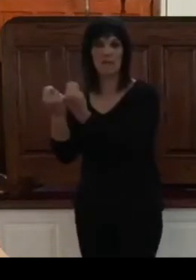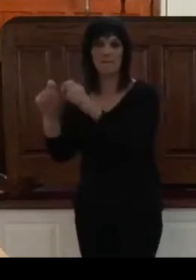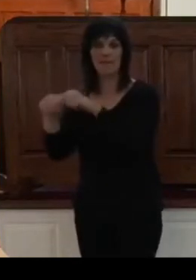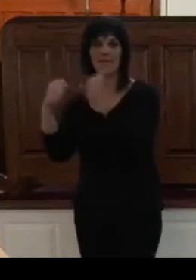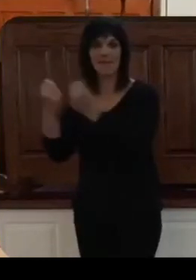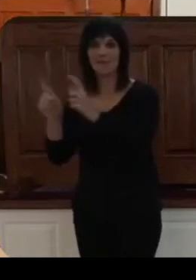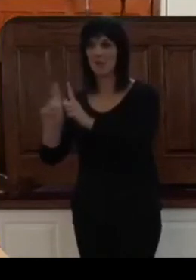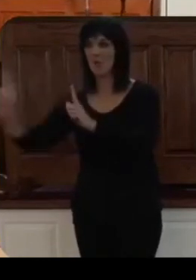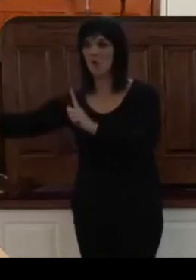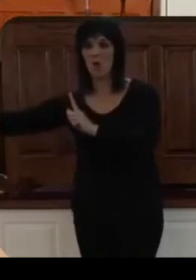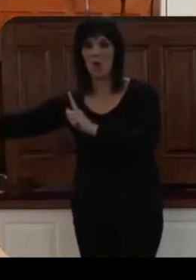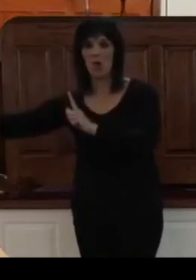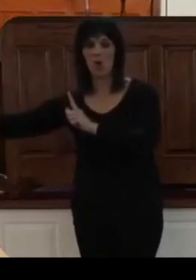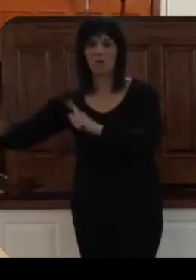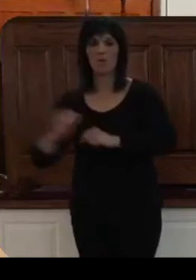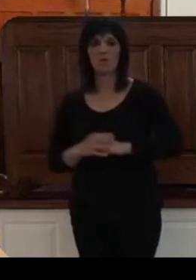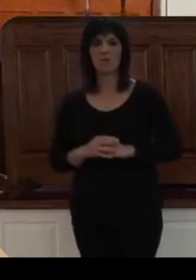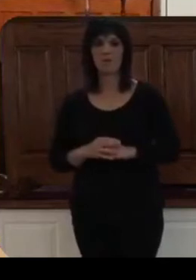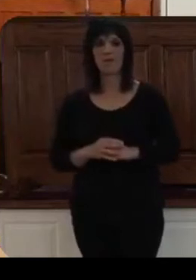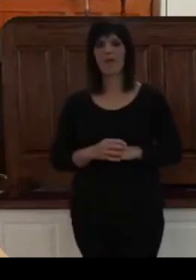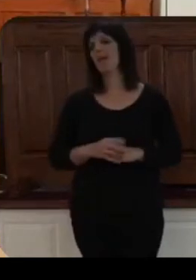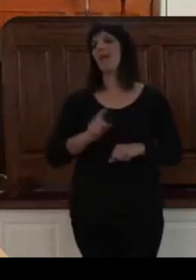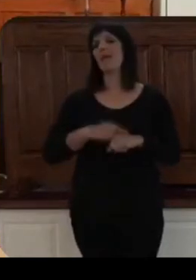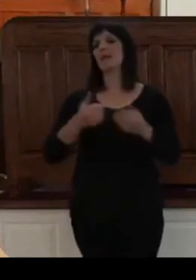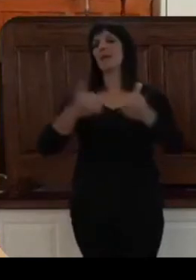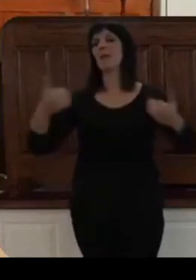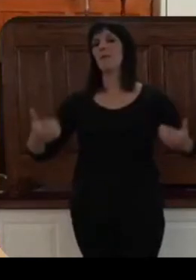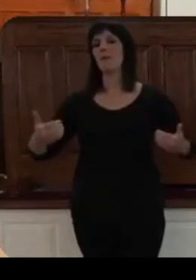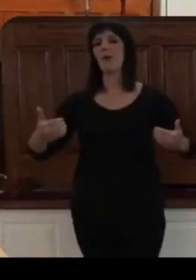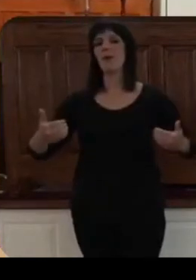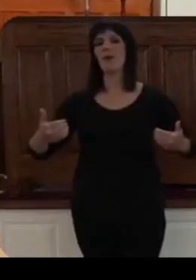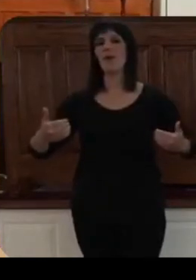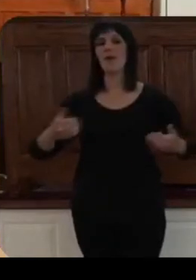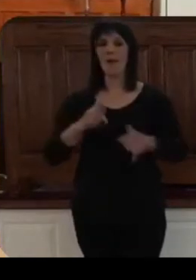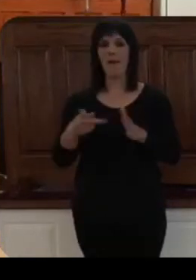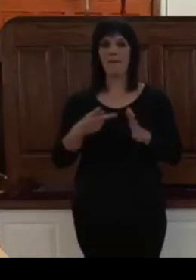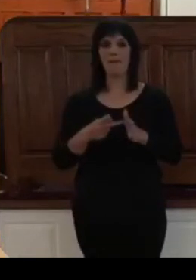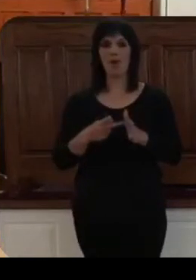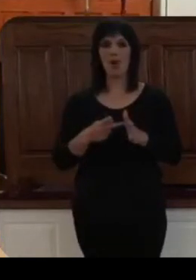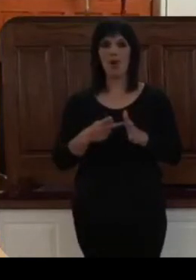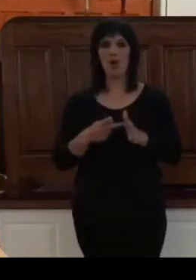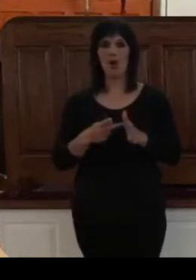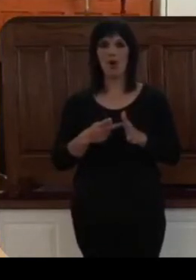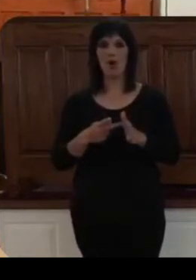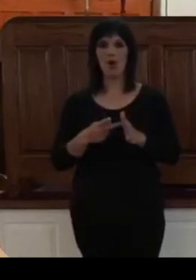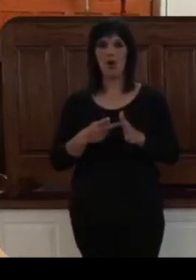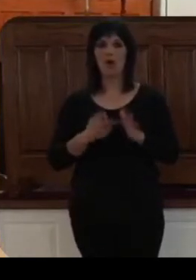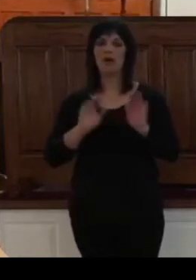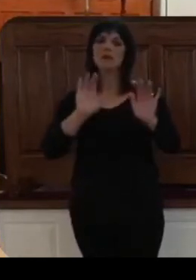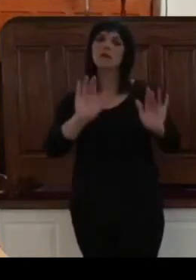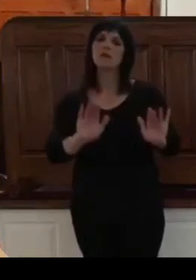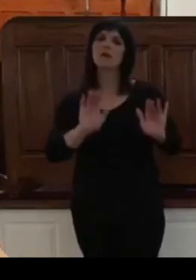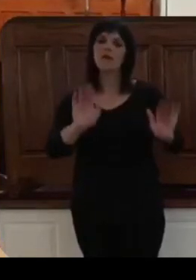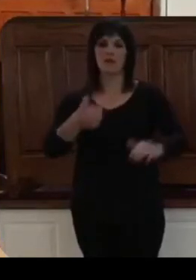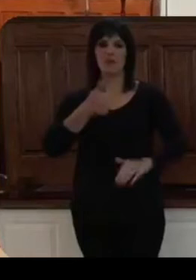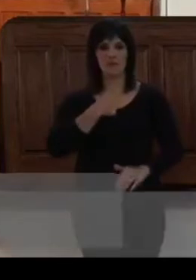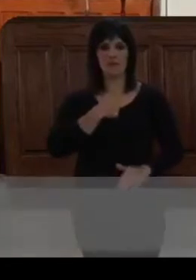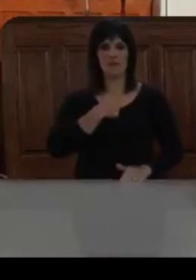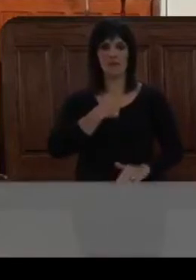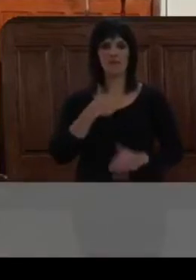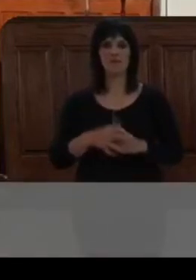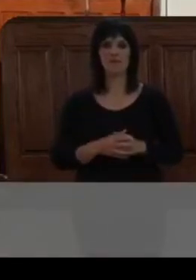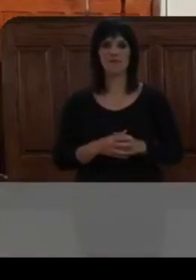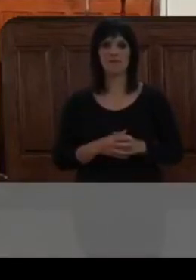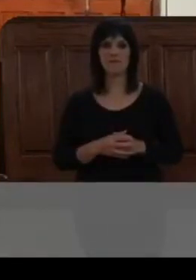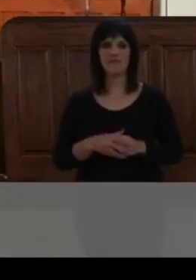that time they were apart, Paul comforted himself and those that he wrote the letter to. All right, so Satan ultimately fails.